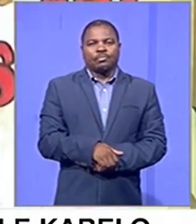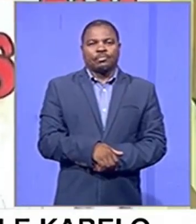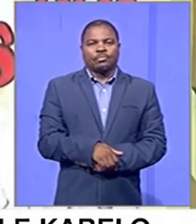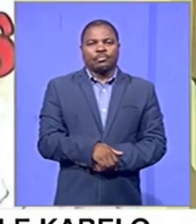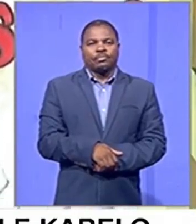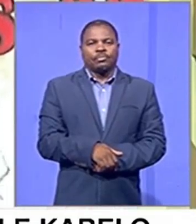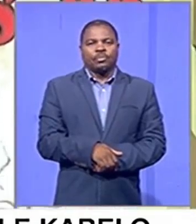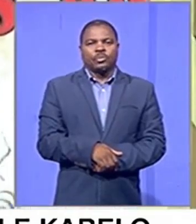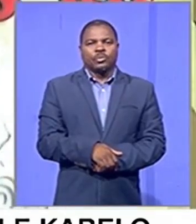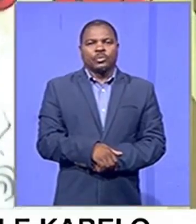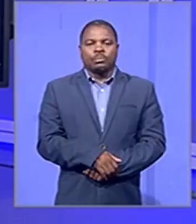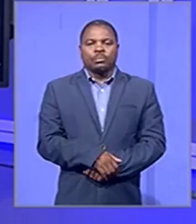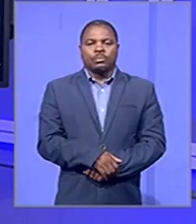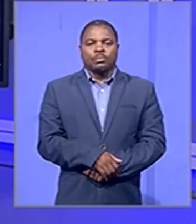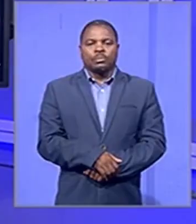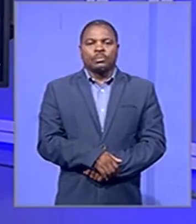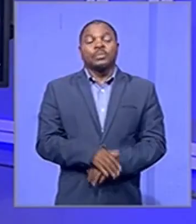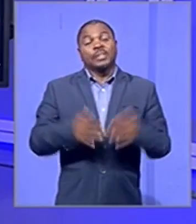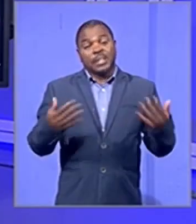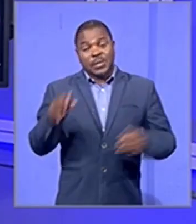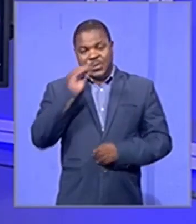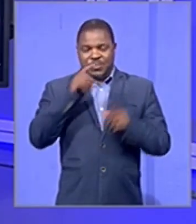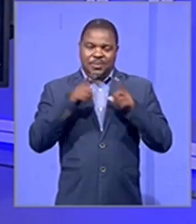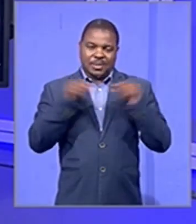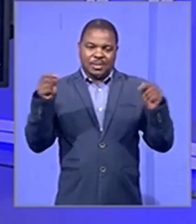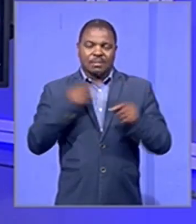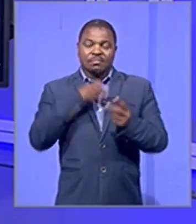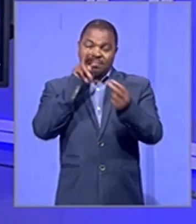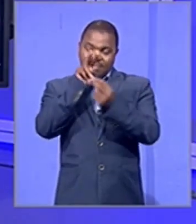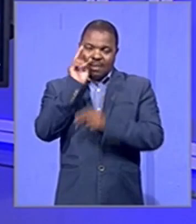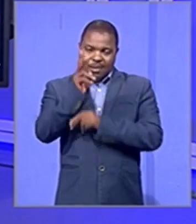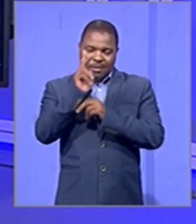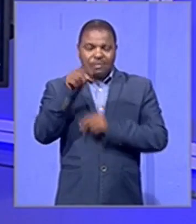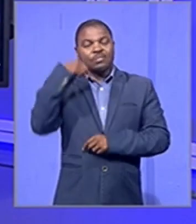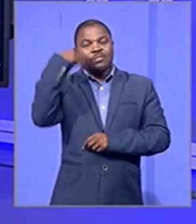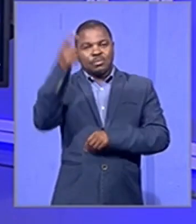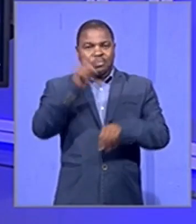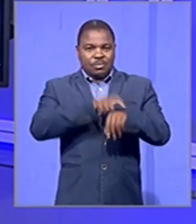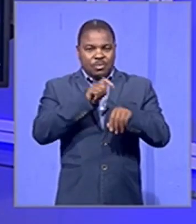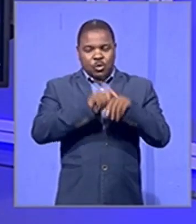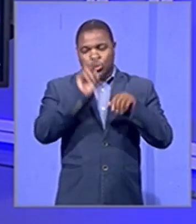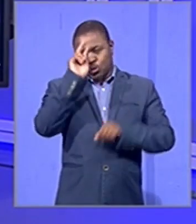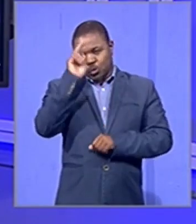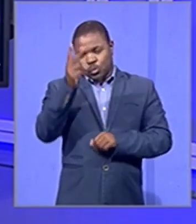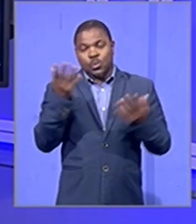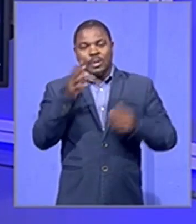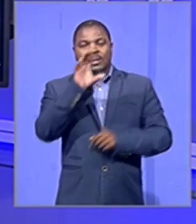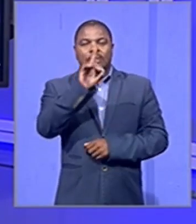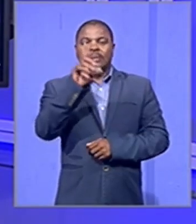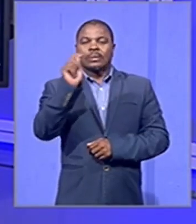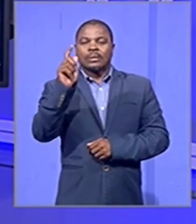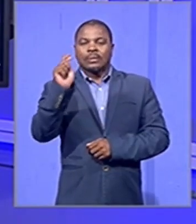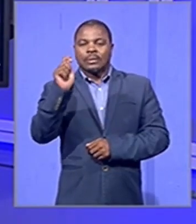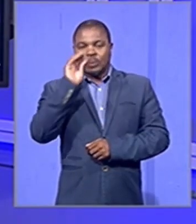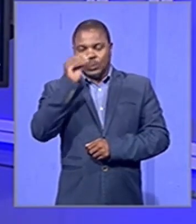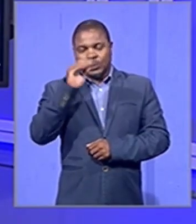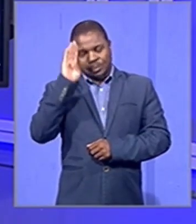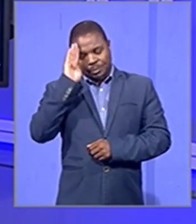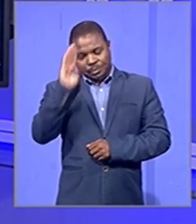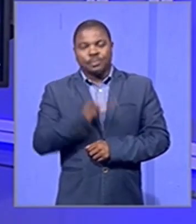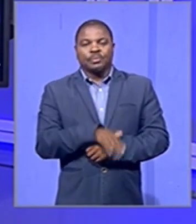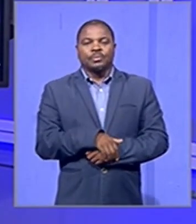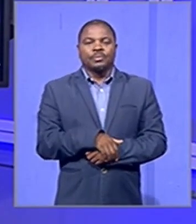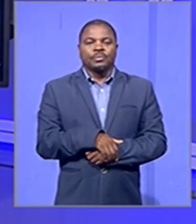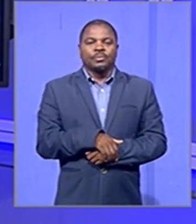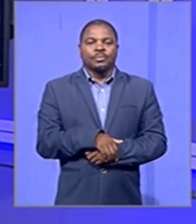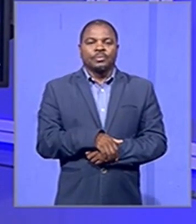SABC, Kimberley. Di fella mona mmoe ha re kopaneng hape hosane ha ora e tabele ya bobedi ditabeng tsa DTT. Ha di khotso.